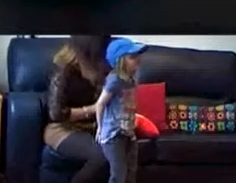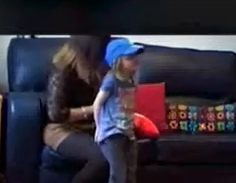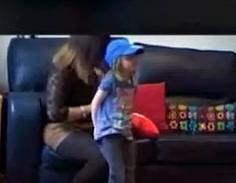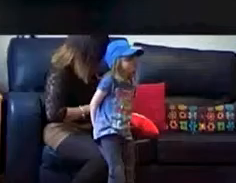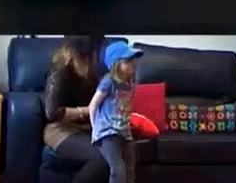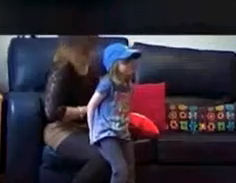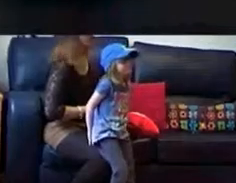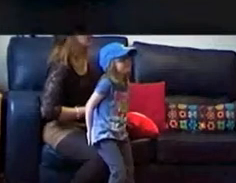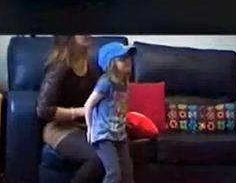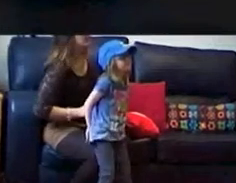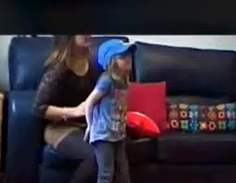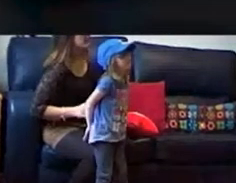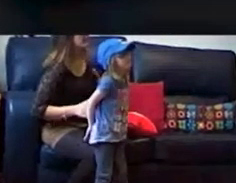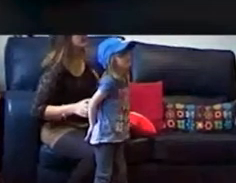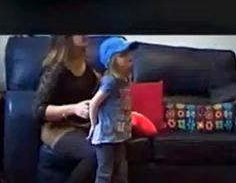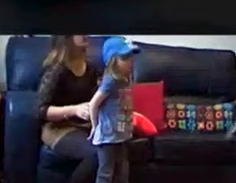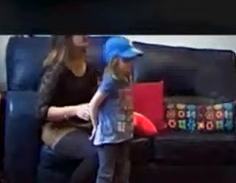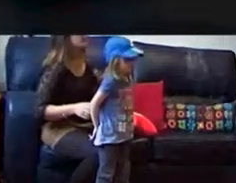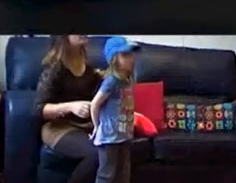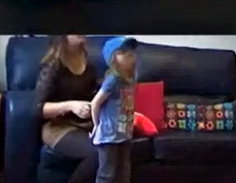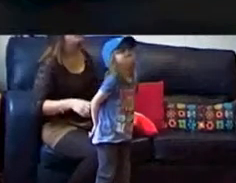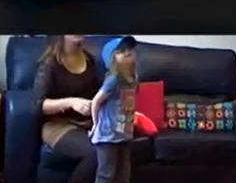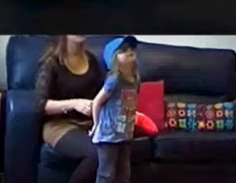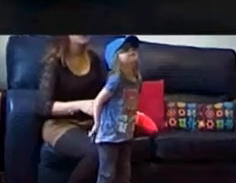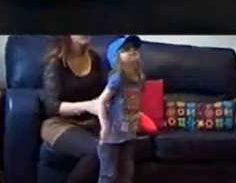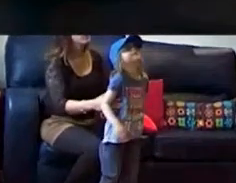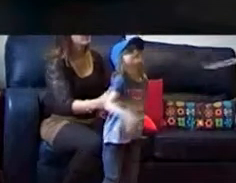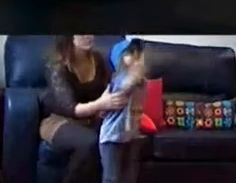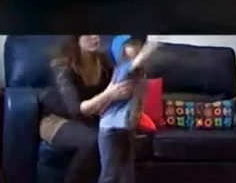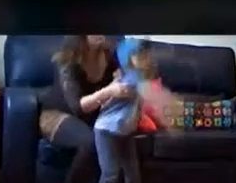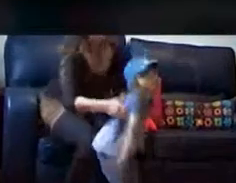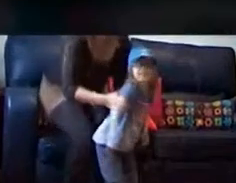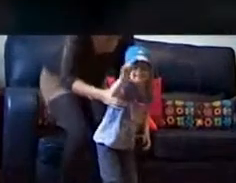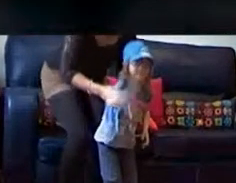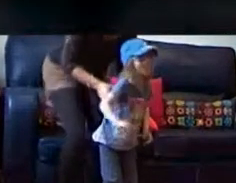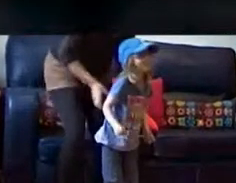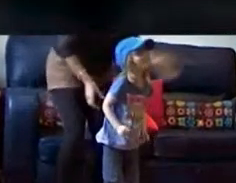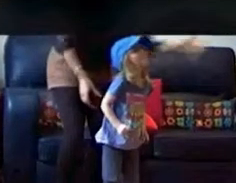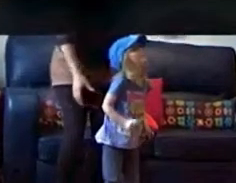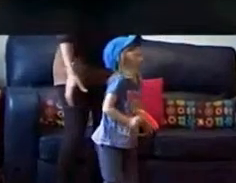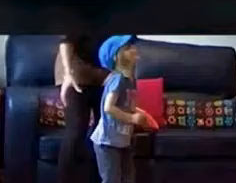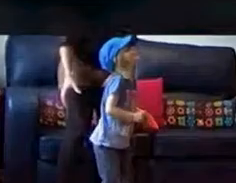themselves. Selecting the right toys provides the stimulus to do this.